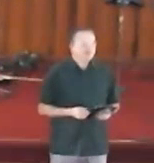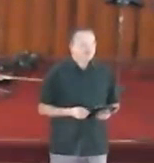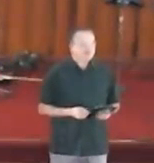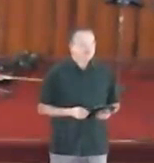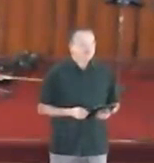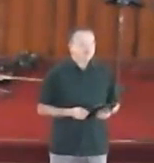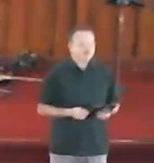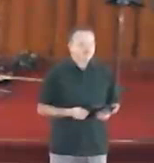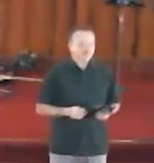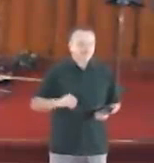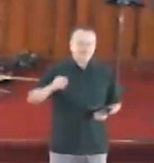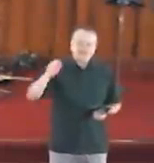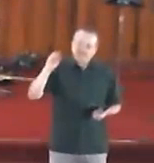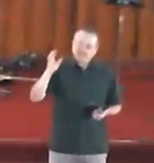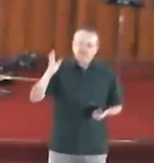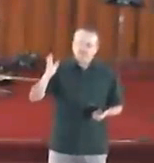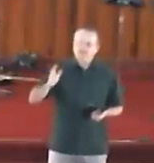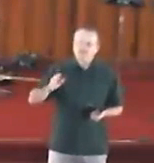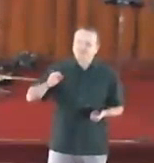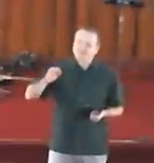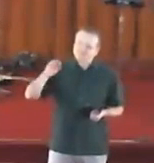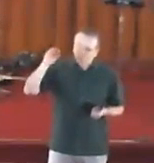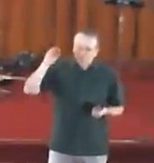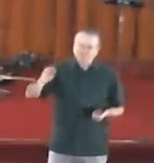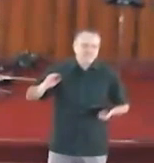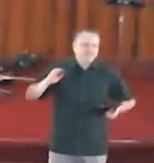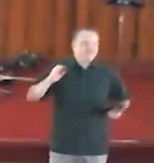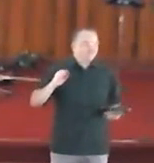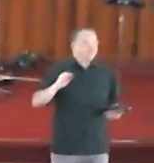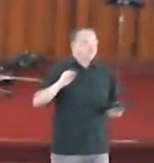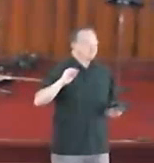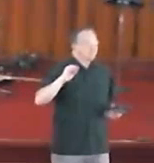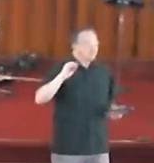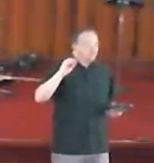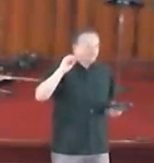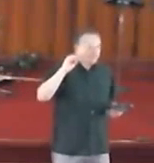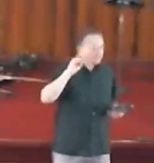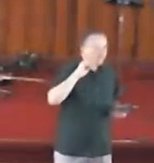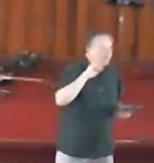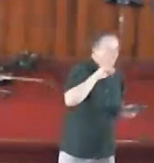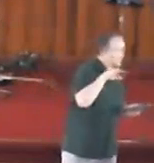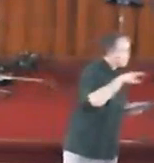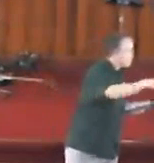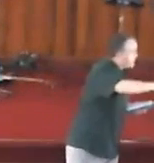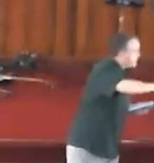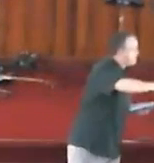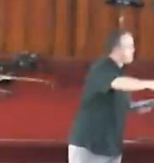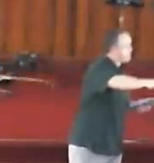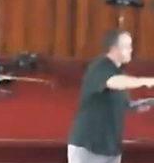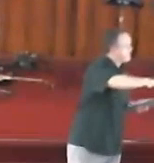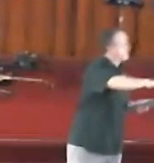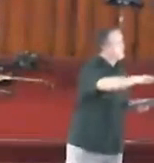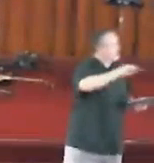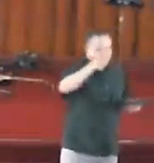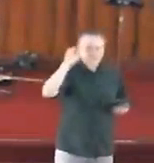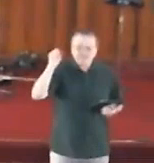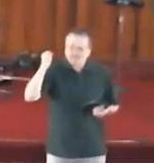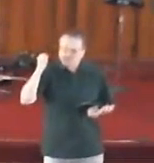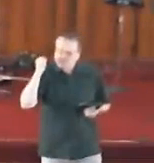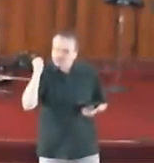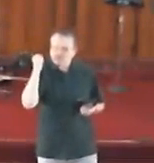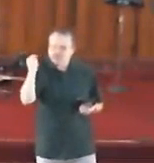the Holy Spirit. Ahí Pablo en Tesalónica está diciendo, no solo llegué con palabras, sino que